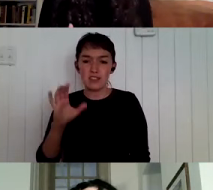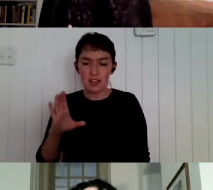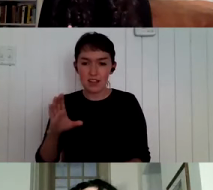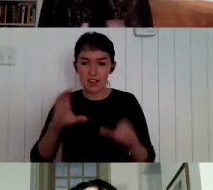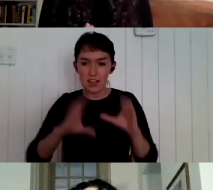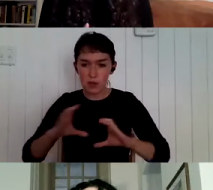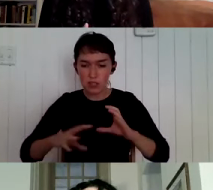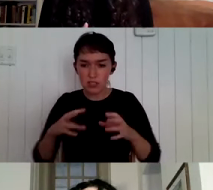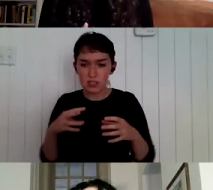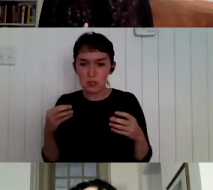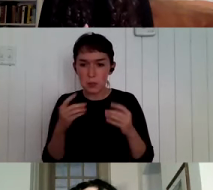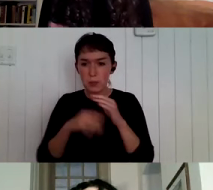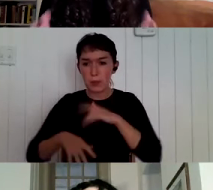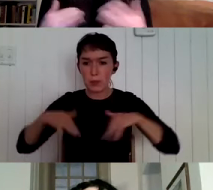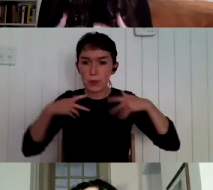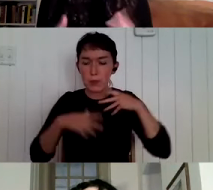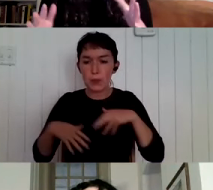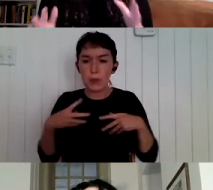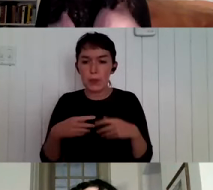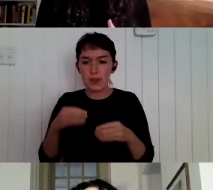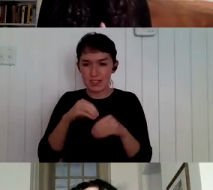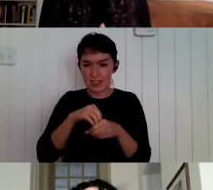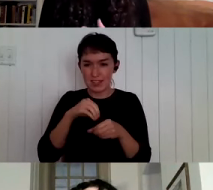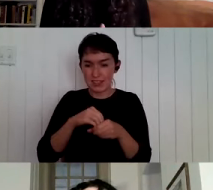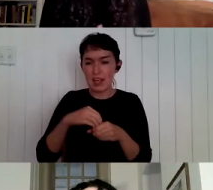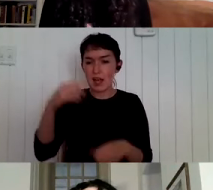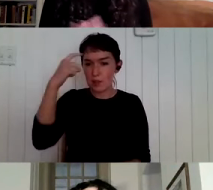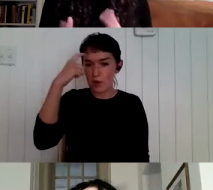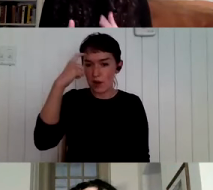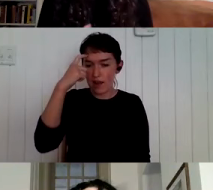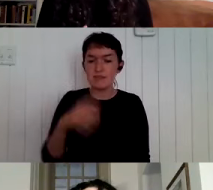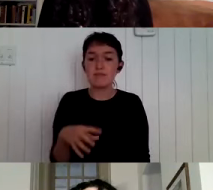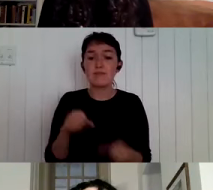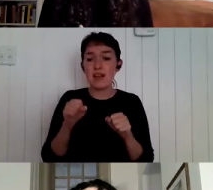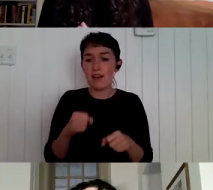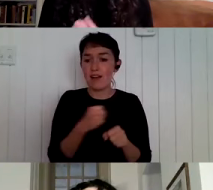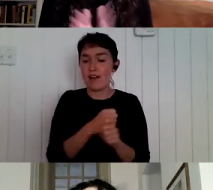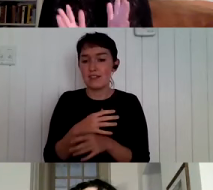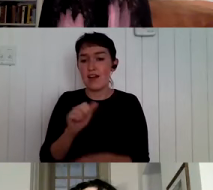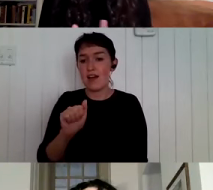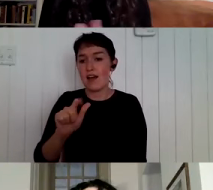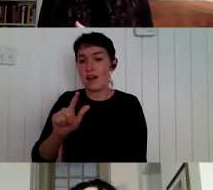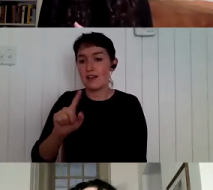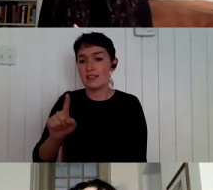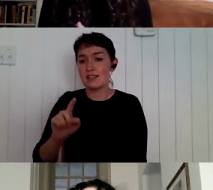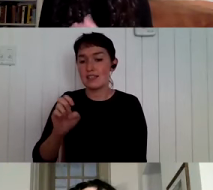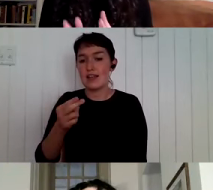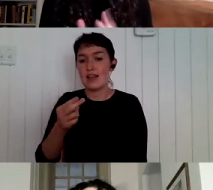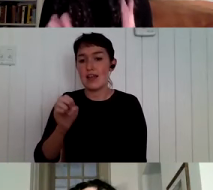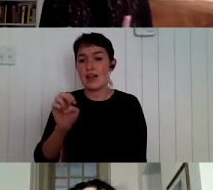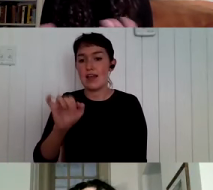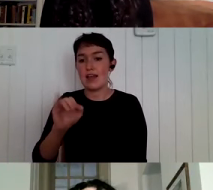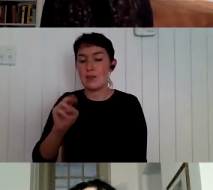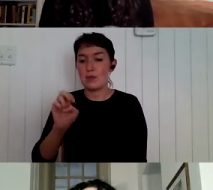in Alzheimer's disease. But today I'll really be talking mostly about this last function of sleep, which